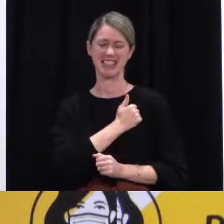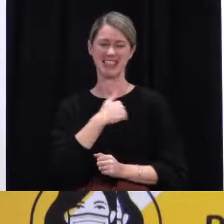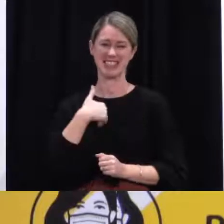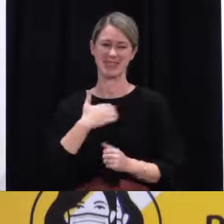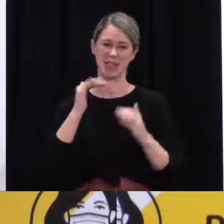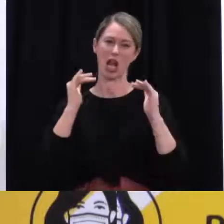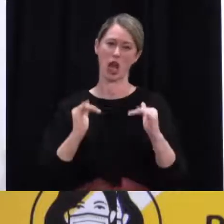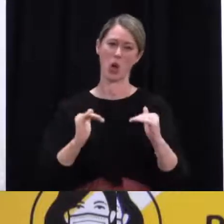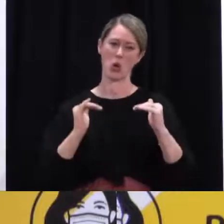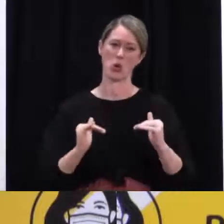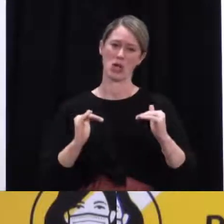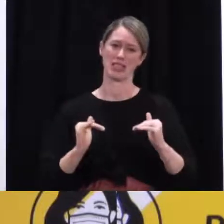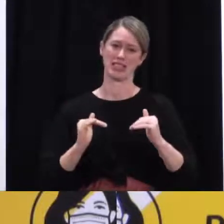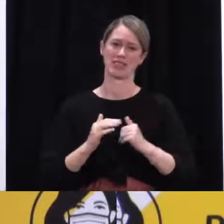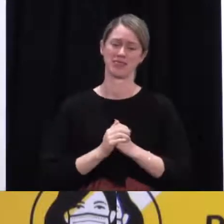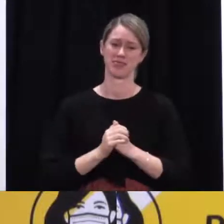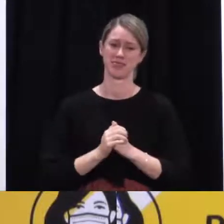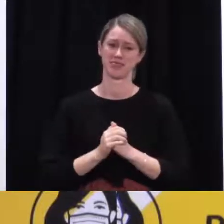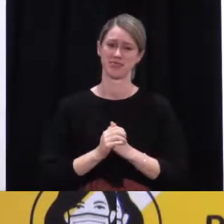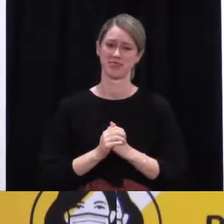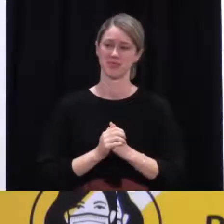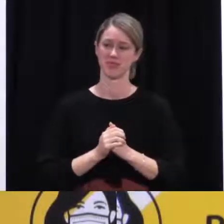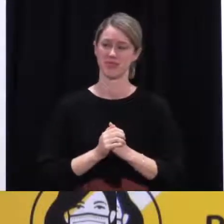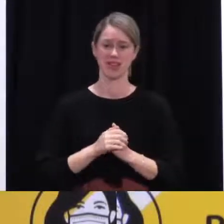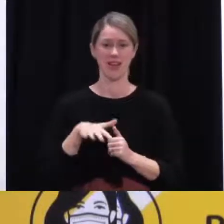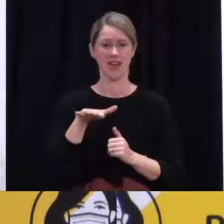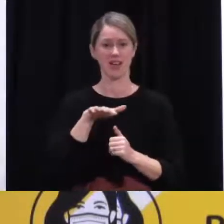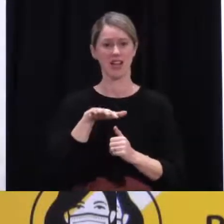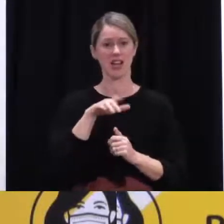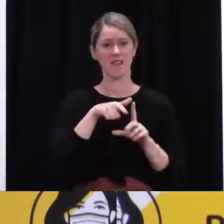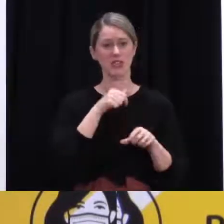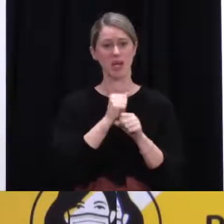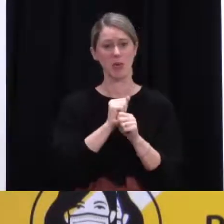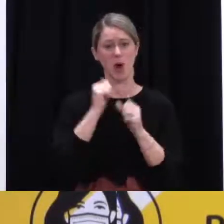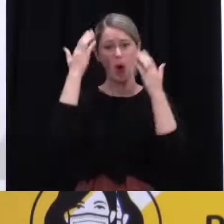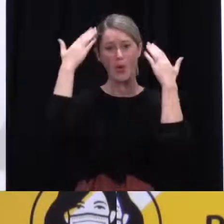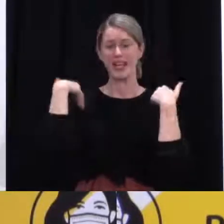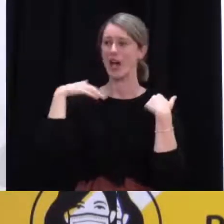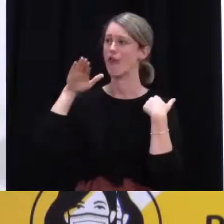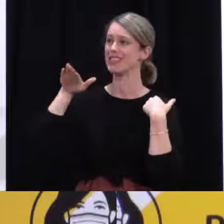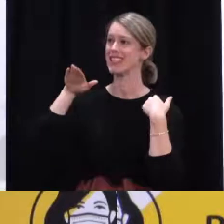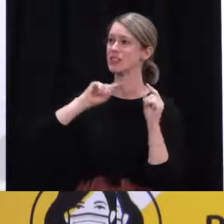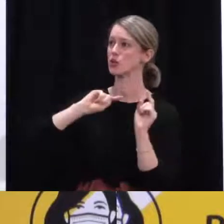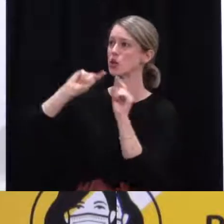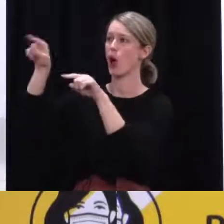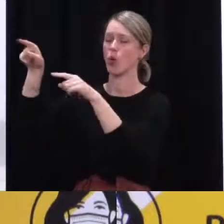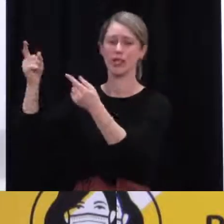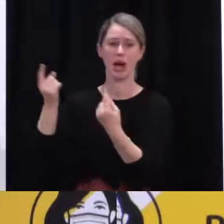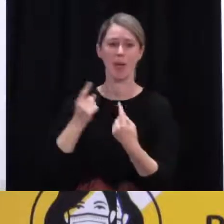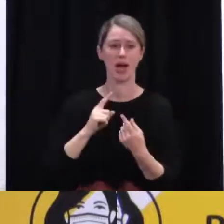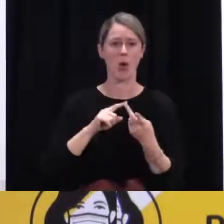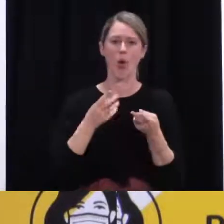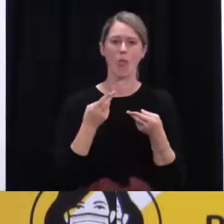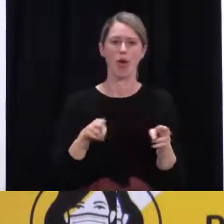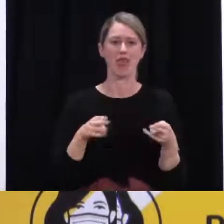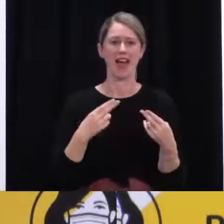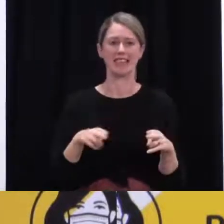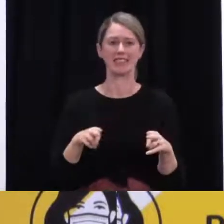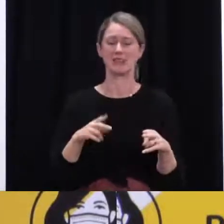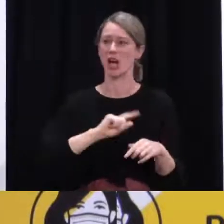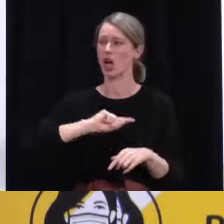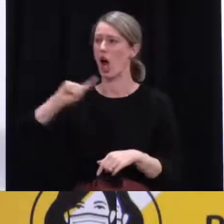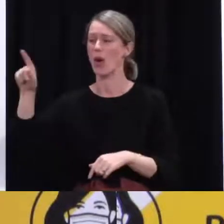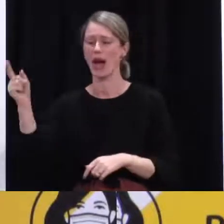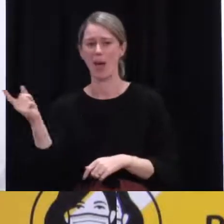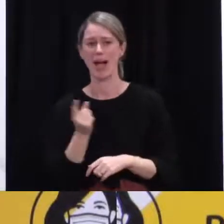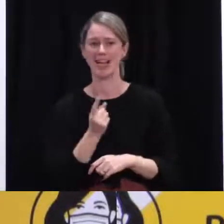moment. The ability to travel for family events like weddings and birthdays is a lot more restricted in a